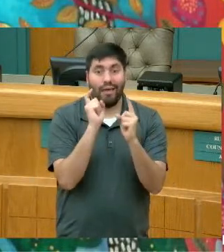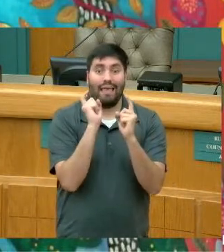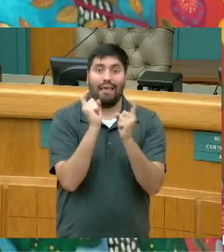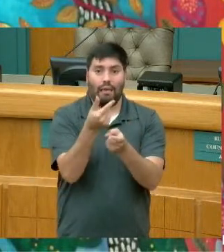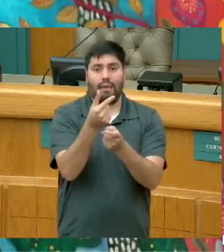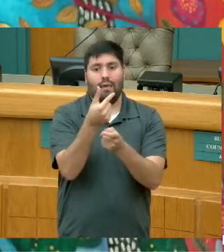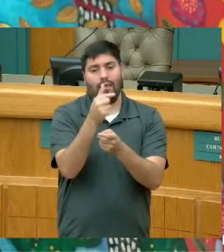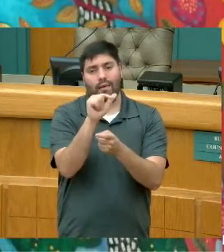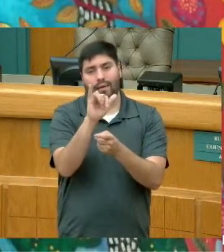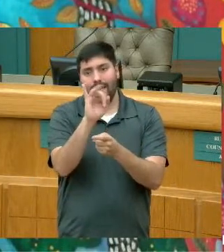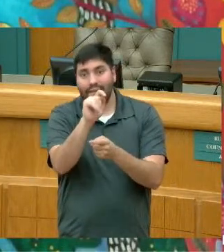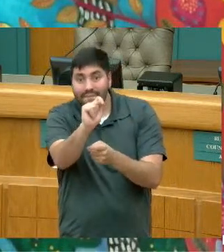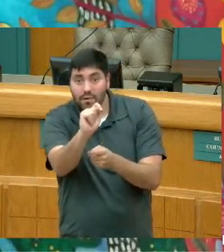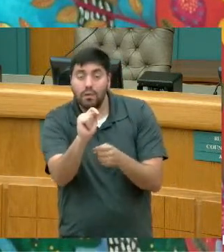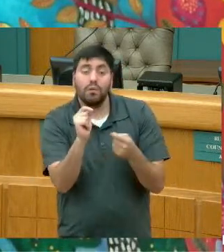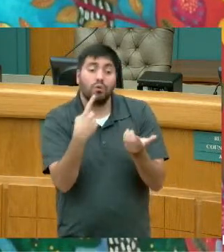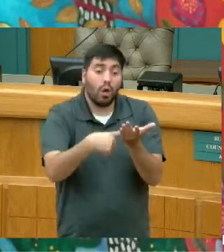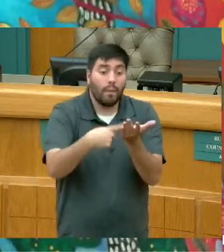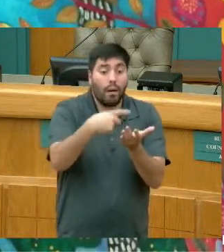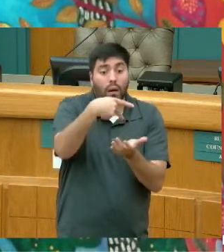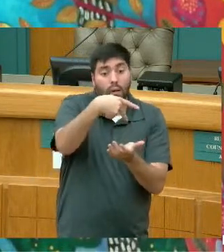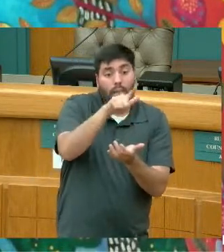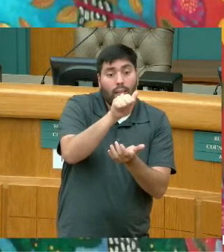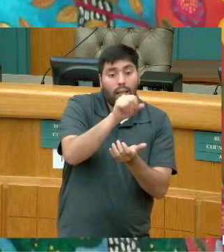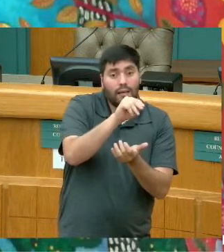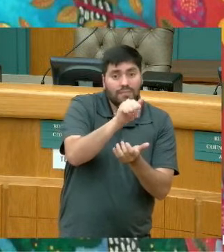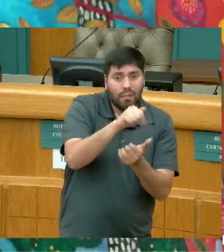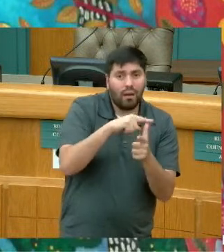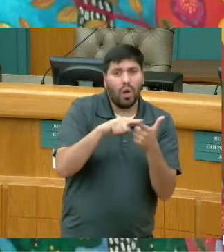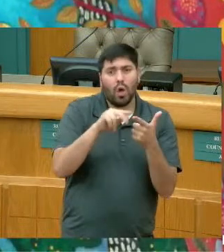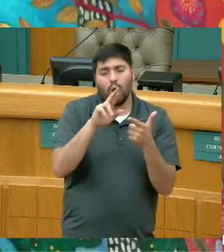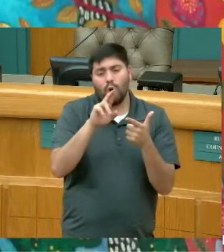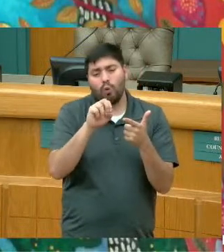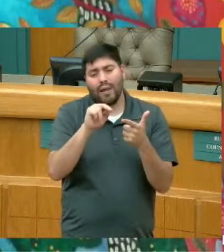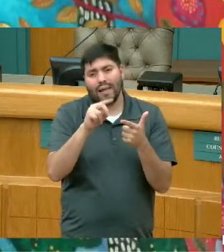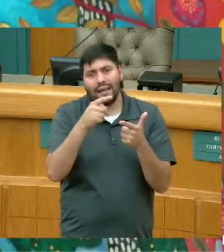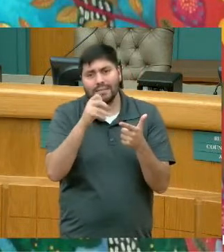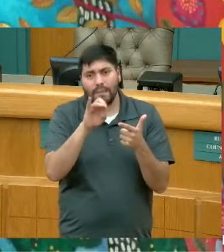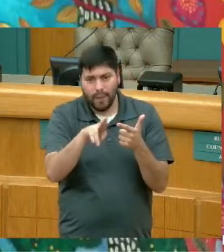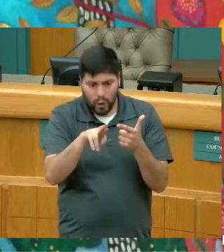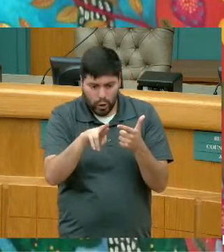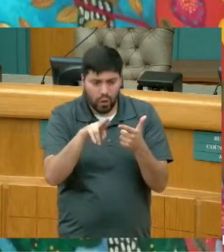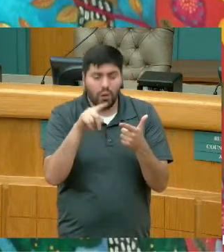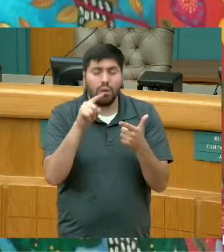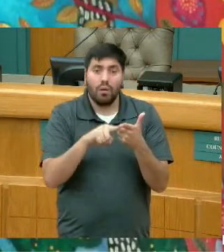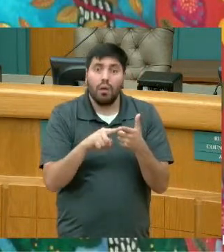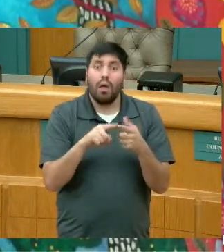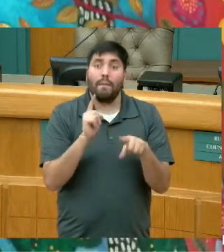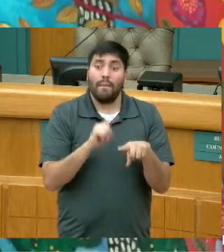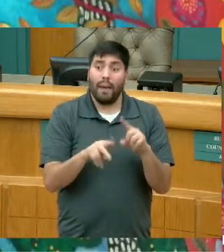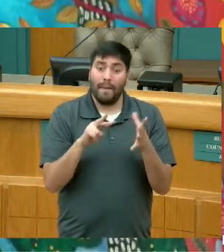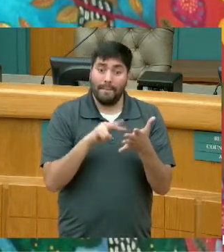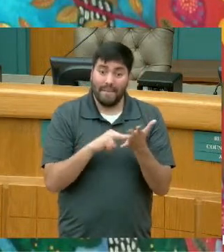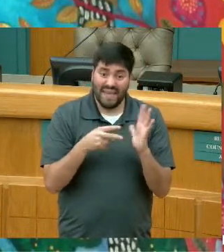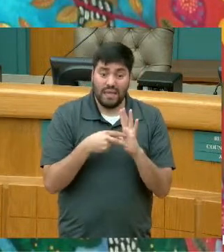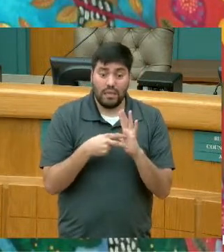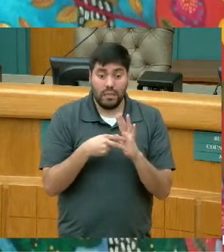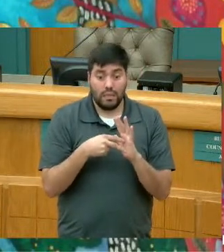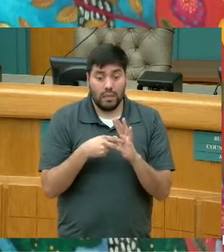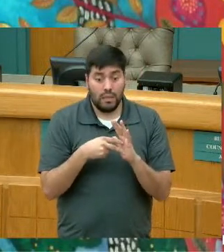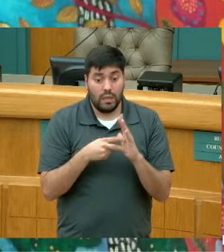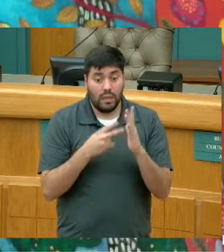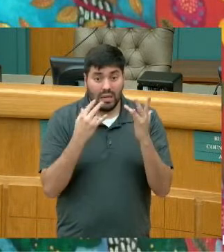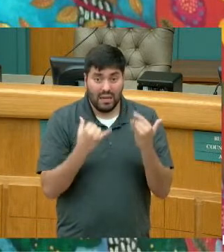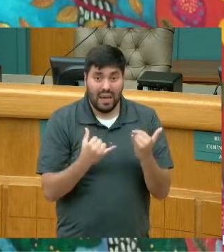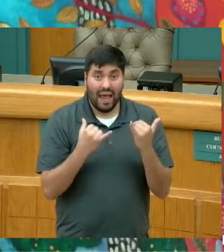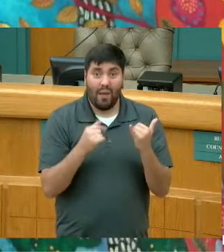of life. And so we've talked about plasma and remdesivir, but none of these have really progressed